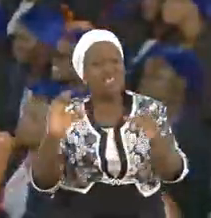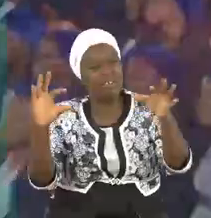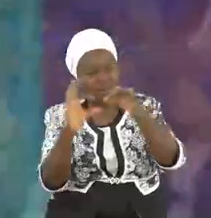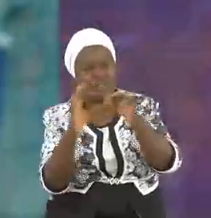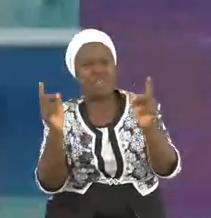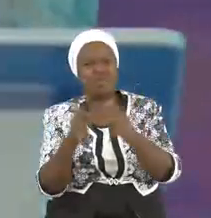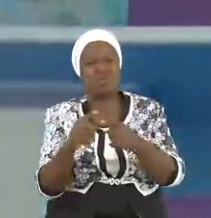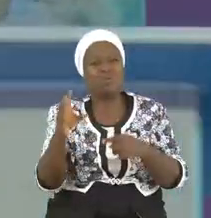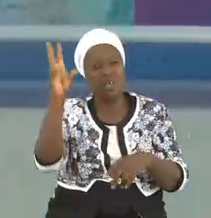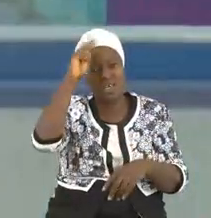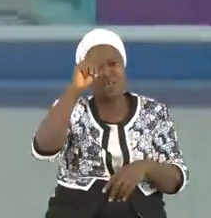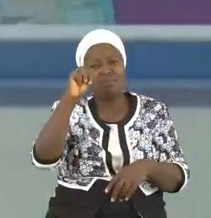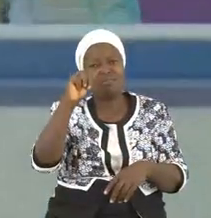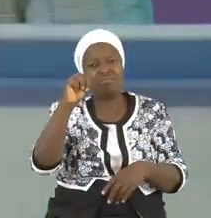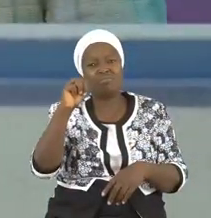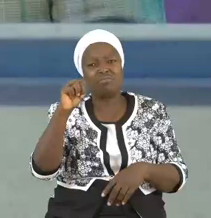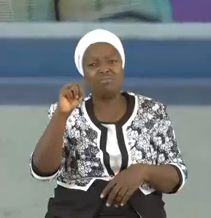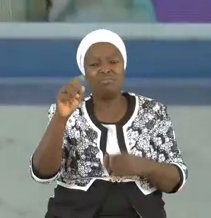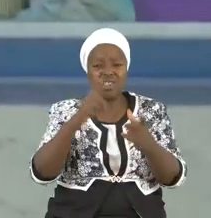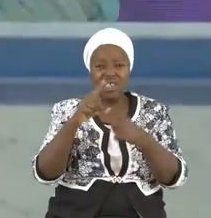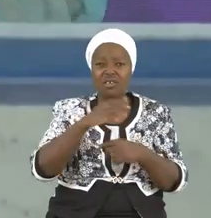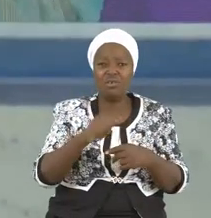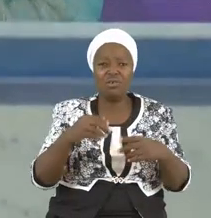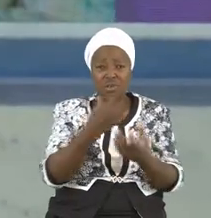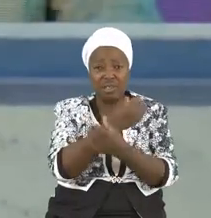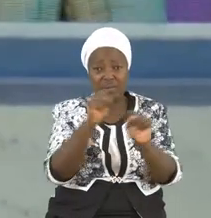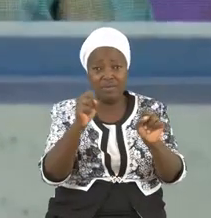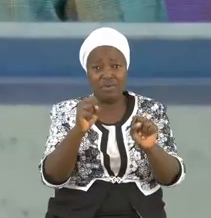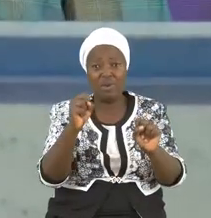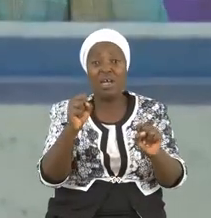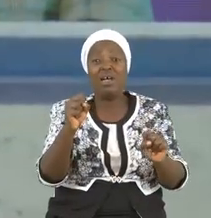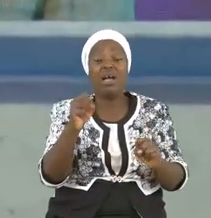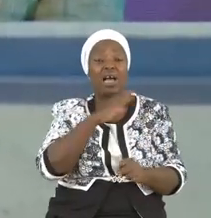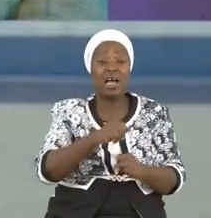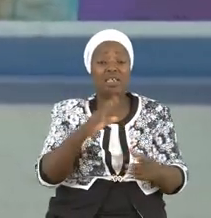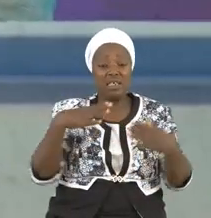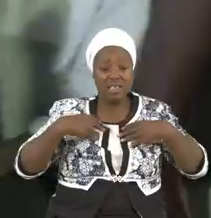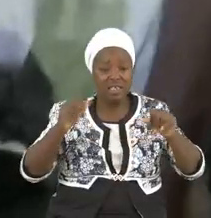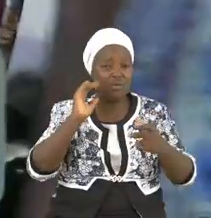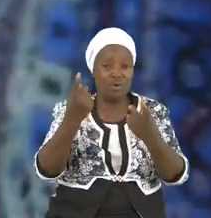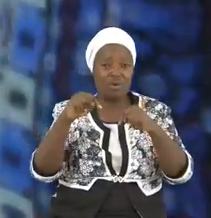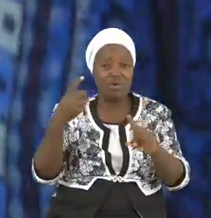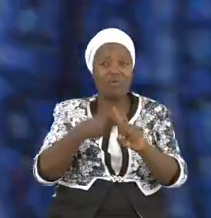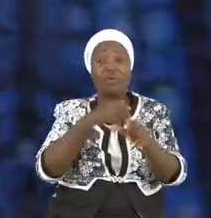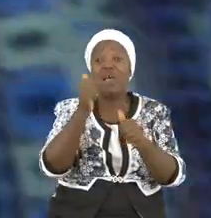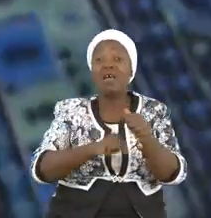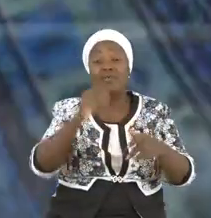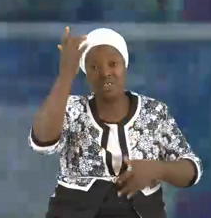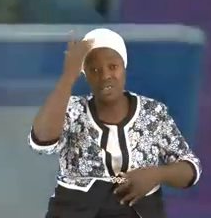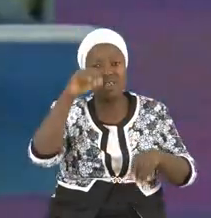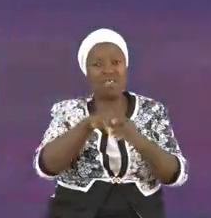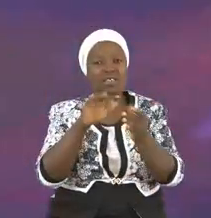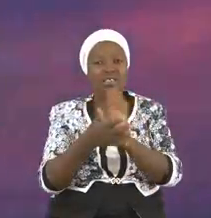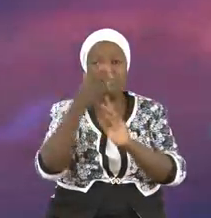your recovery will come from every sickness in Jesus' name. And